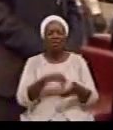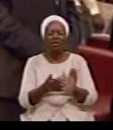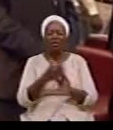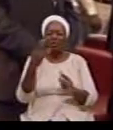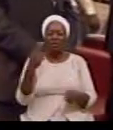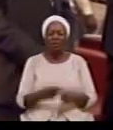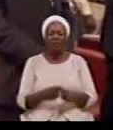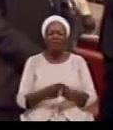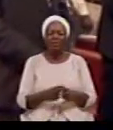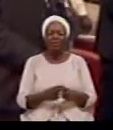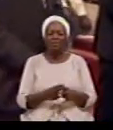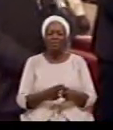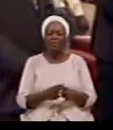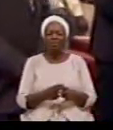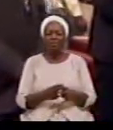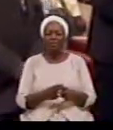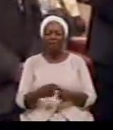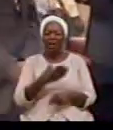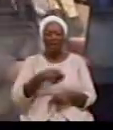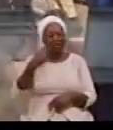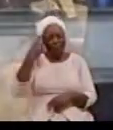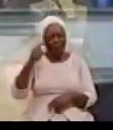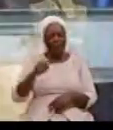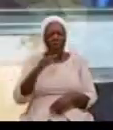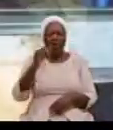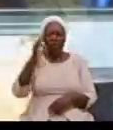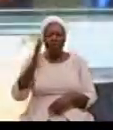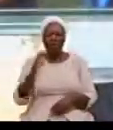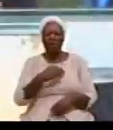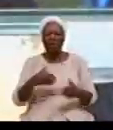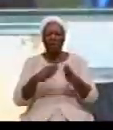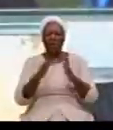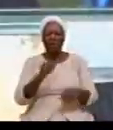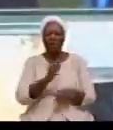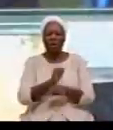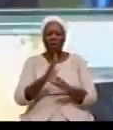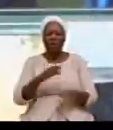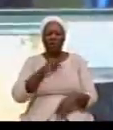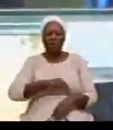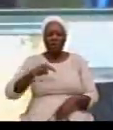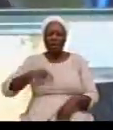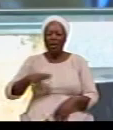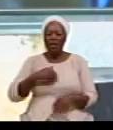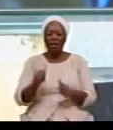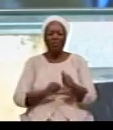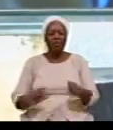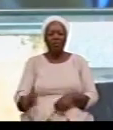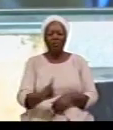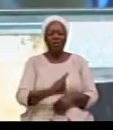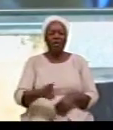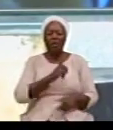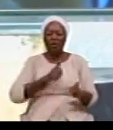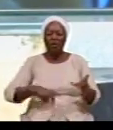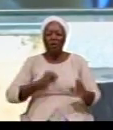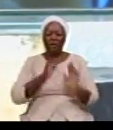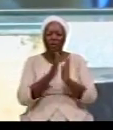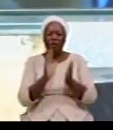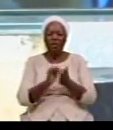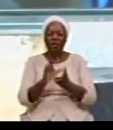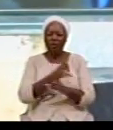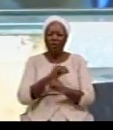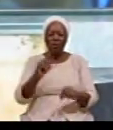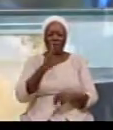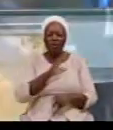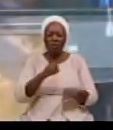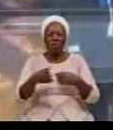name. And for pastors and leaders, workers, members, everybody, Lord, I pray none of us will go